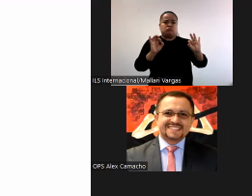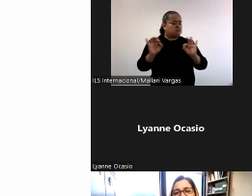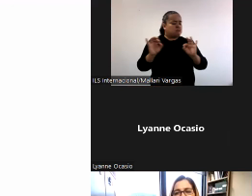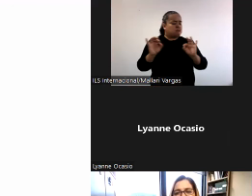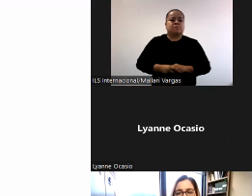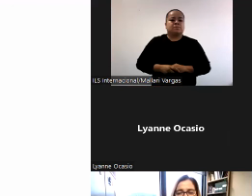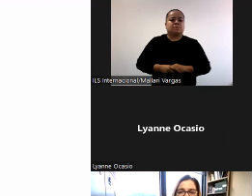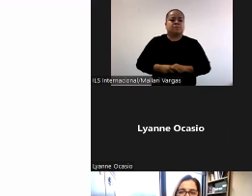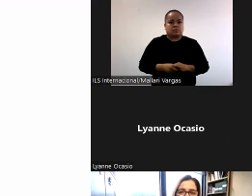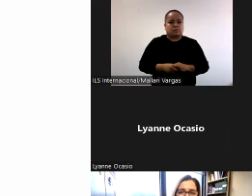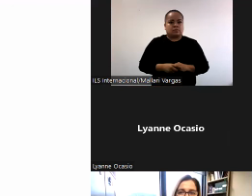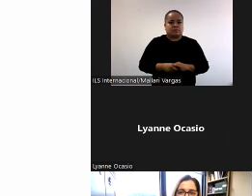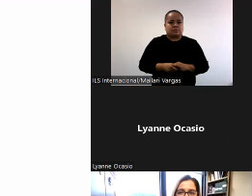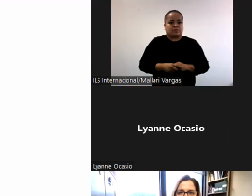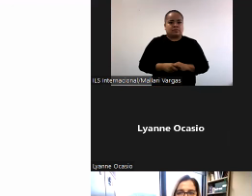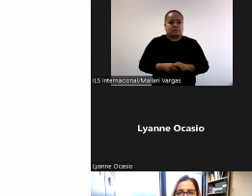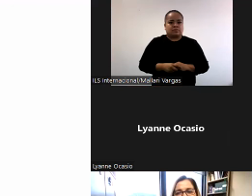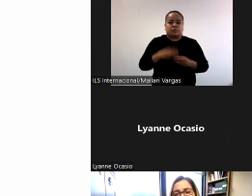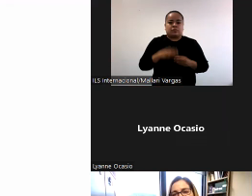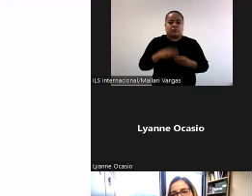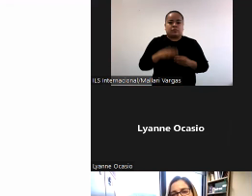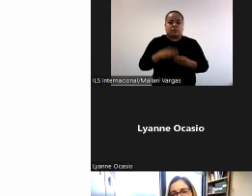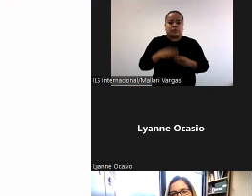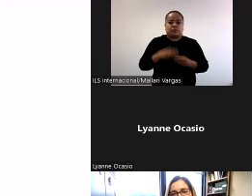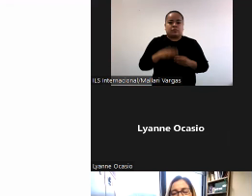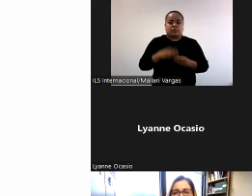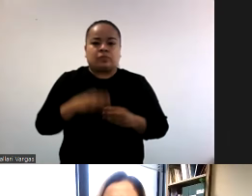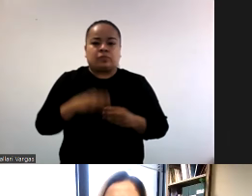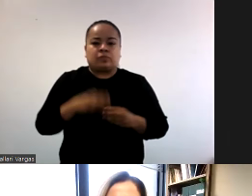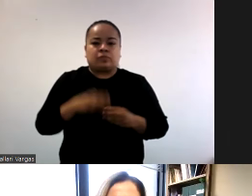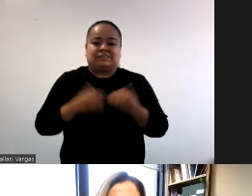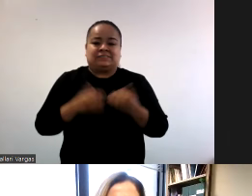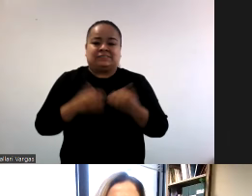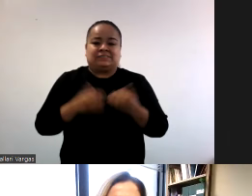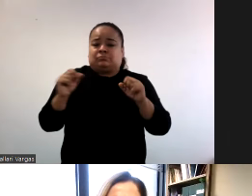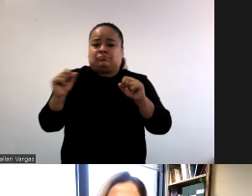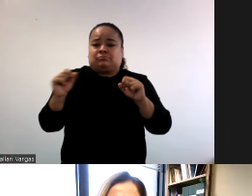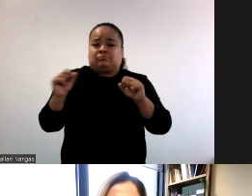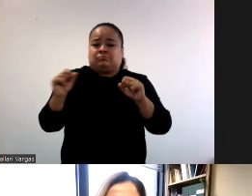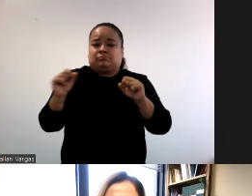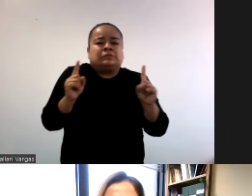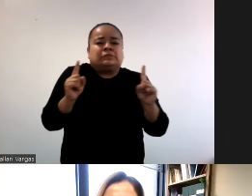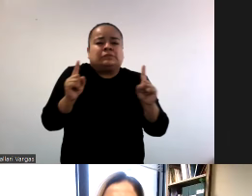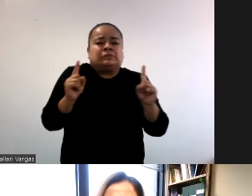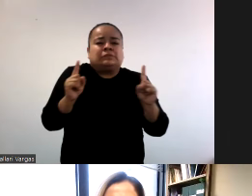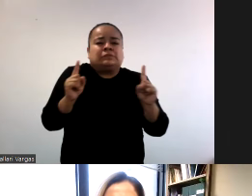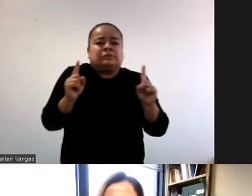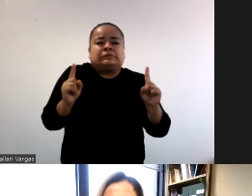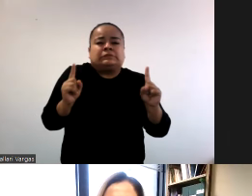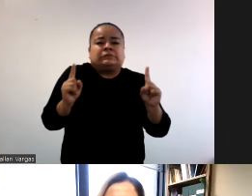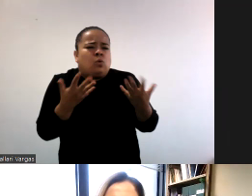Well, good morning again. And this is a brief presentation. It's just to introduce the topic